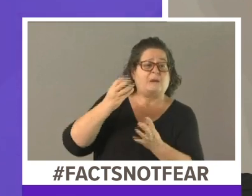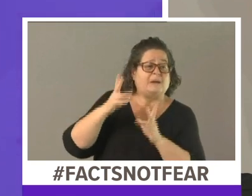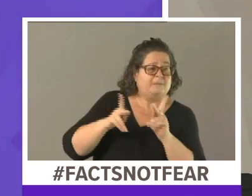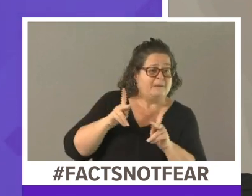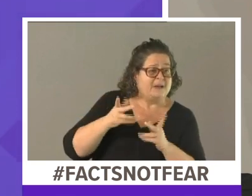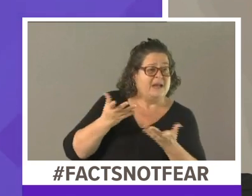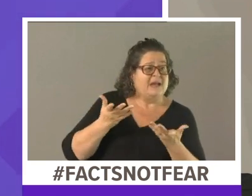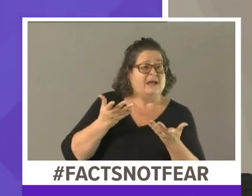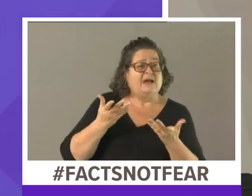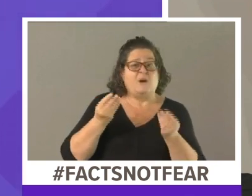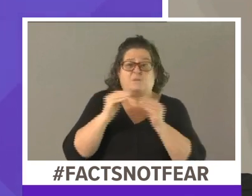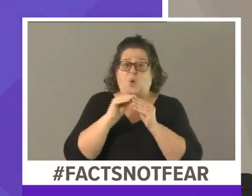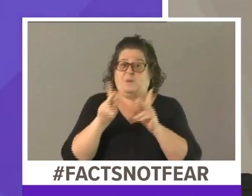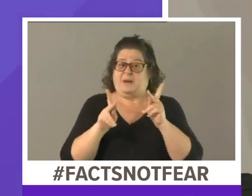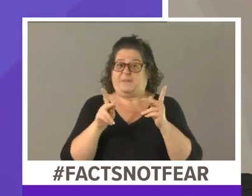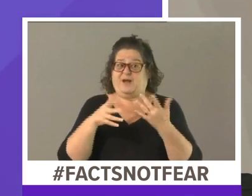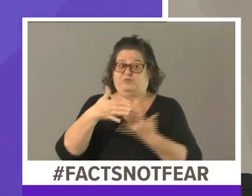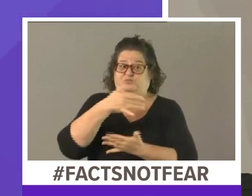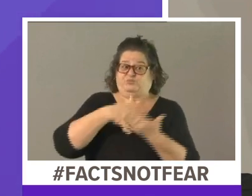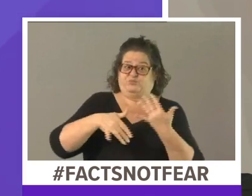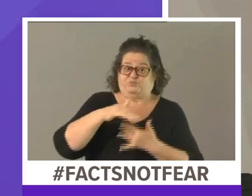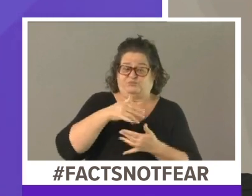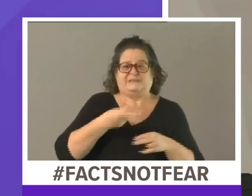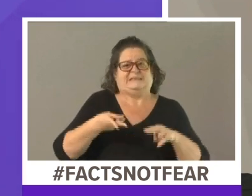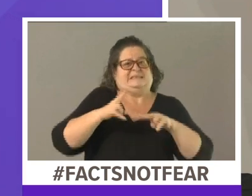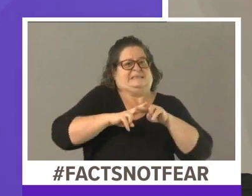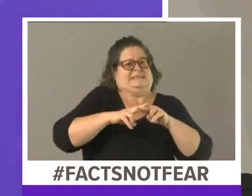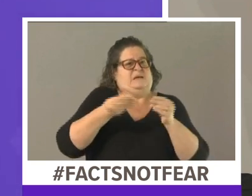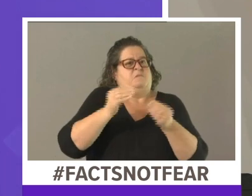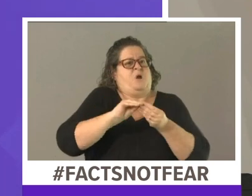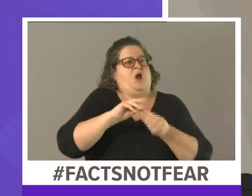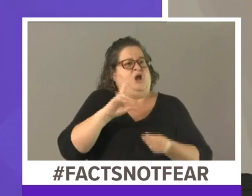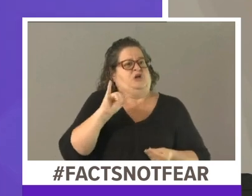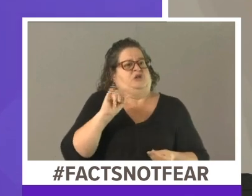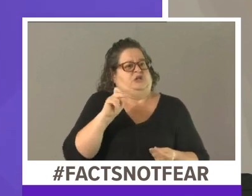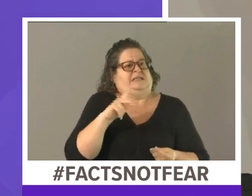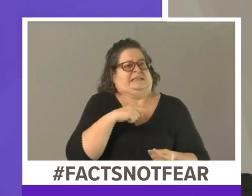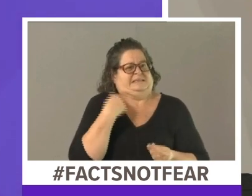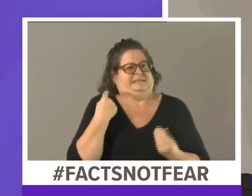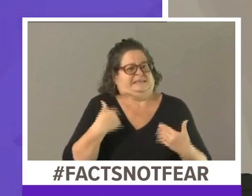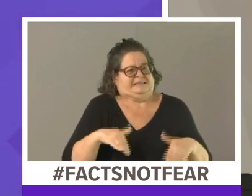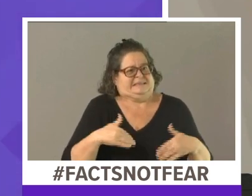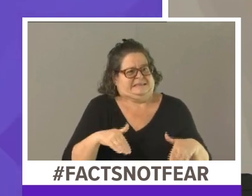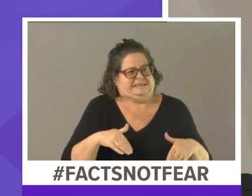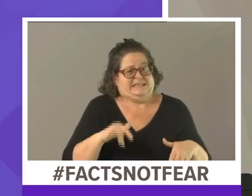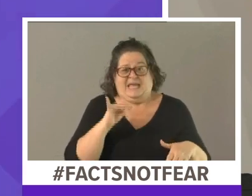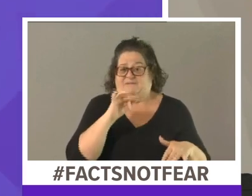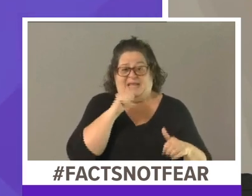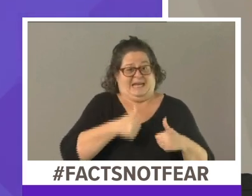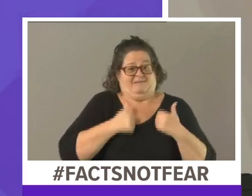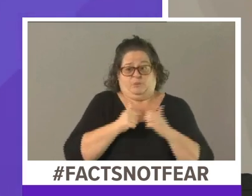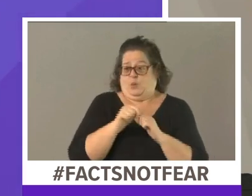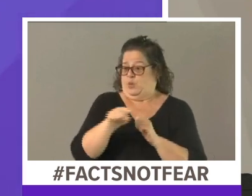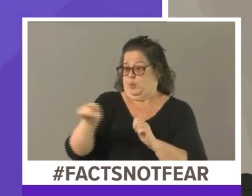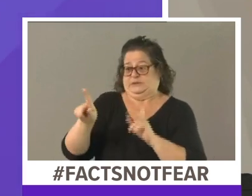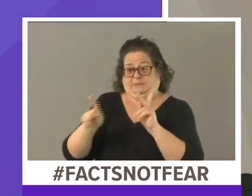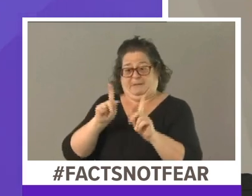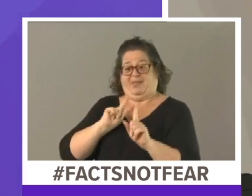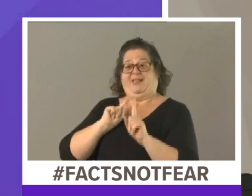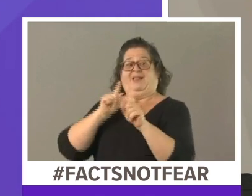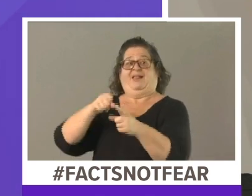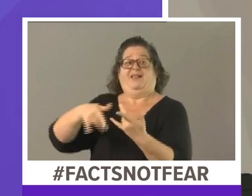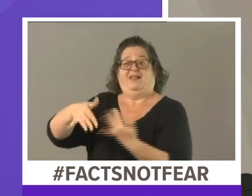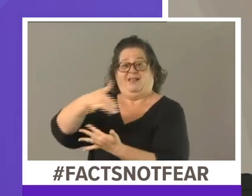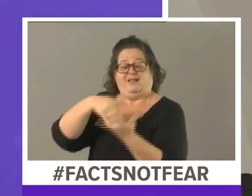increases the risk, especially if they are not in your household. Will you be able to keep 6 feet of space between you